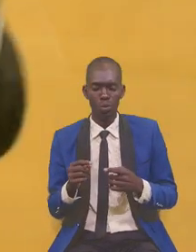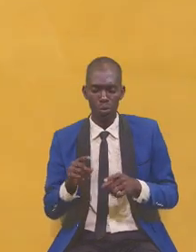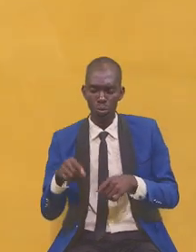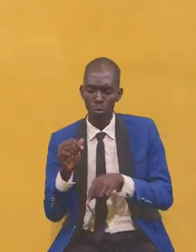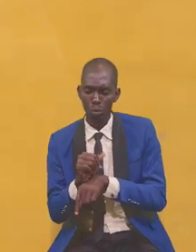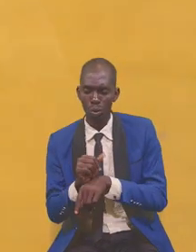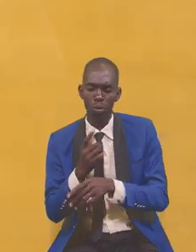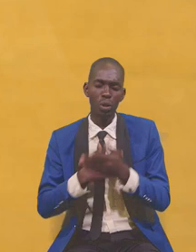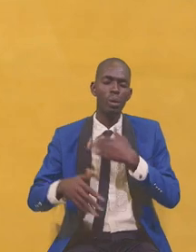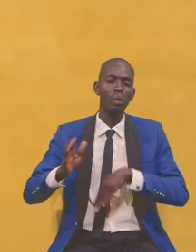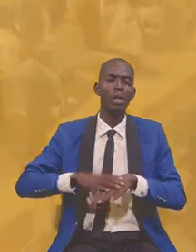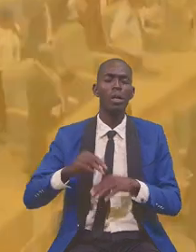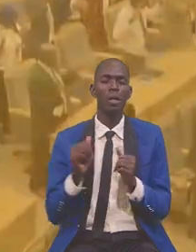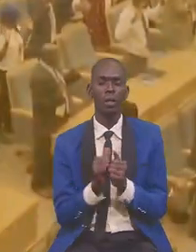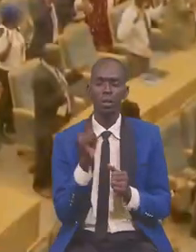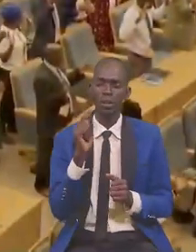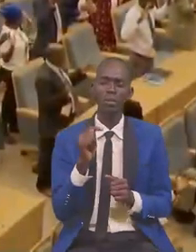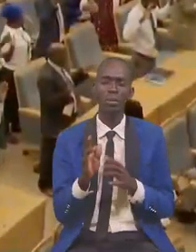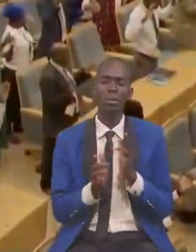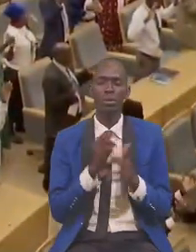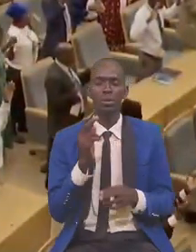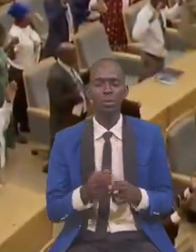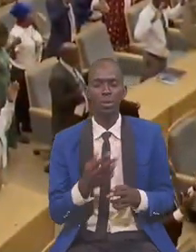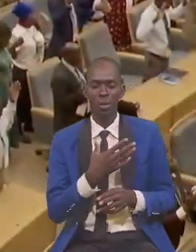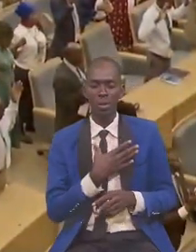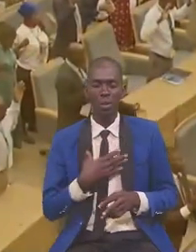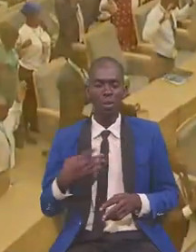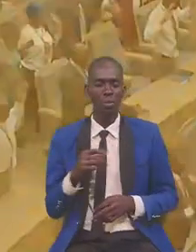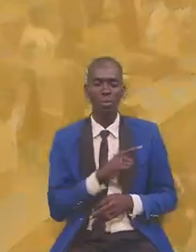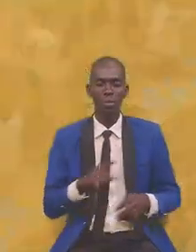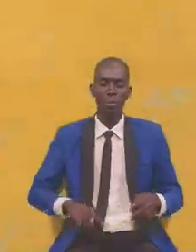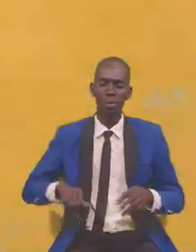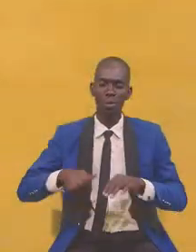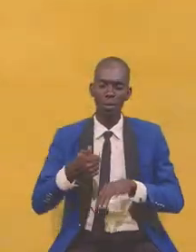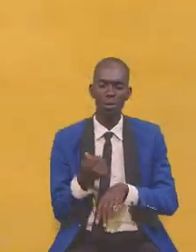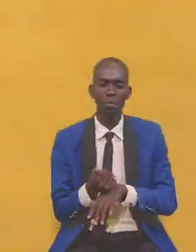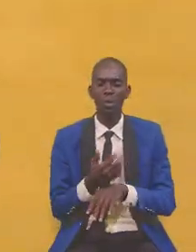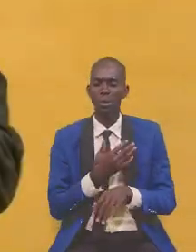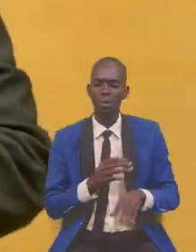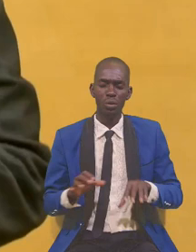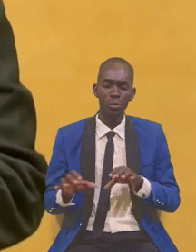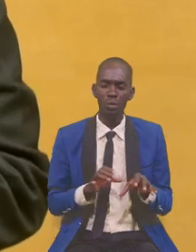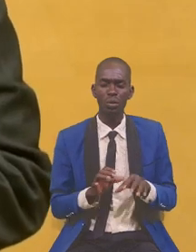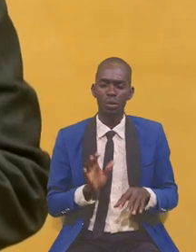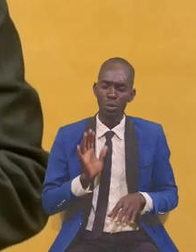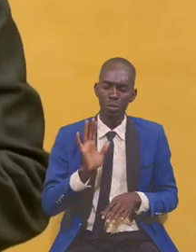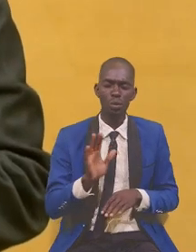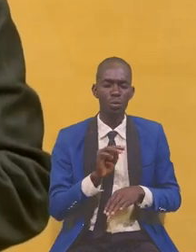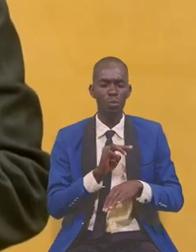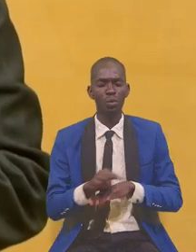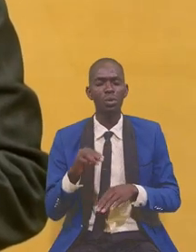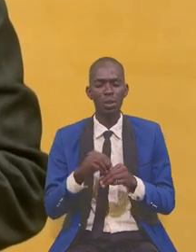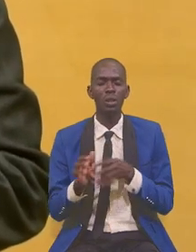back with testimony. Amen. And the Lord affirm and confirm your ministry